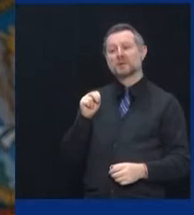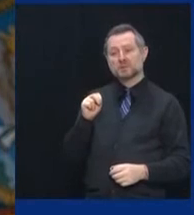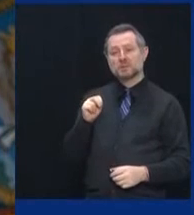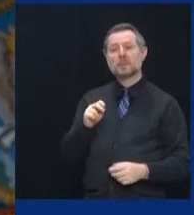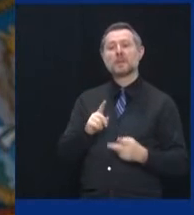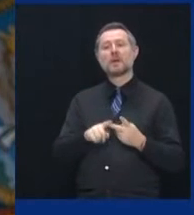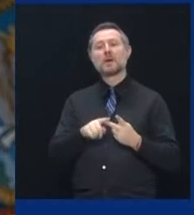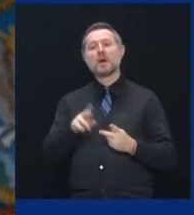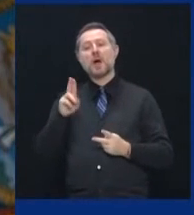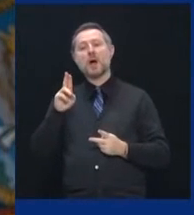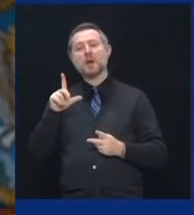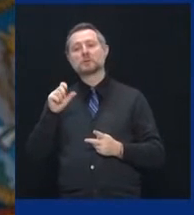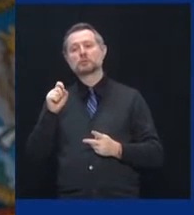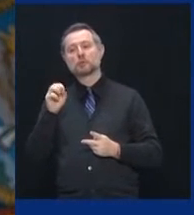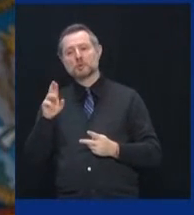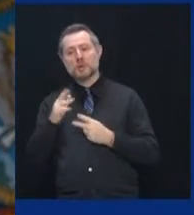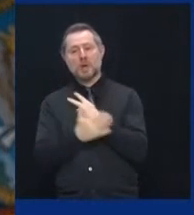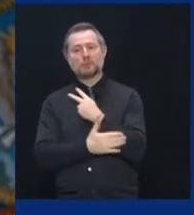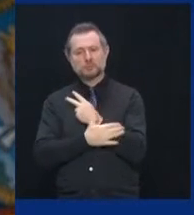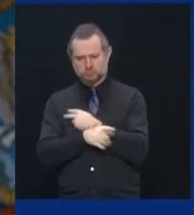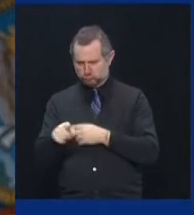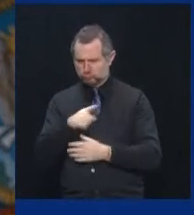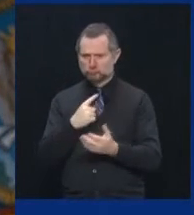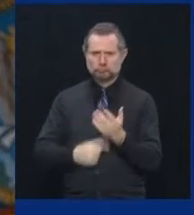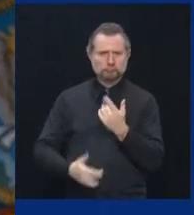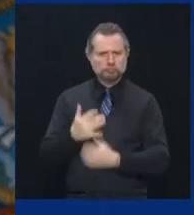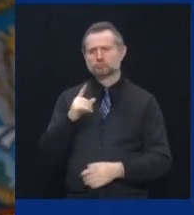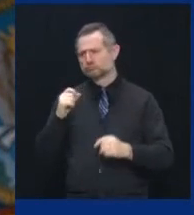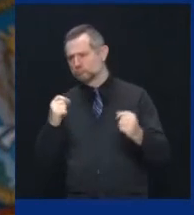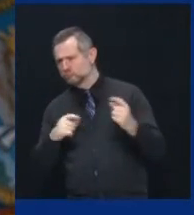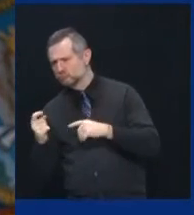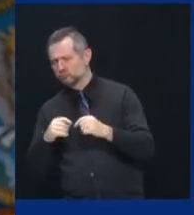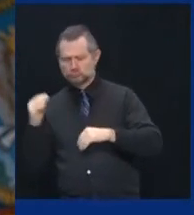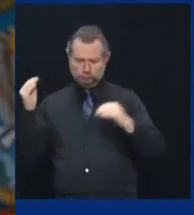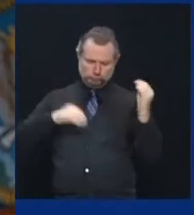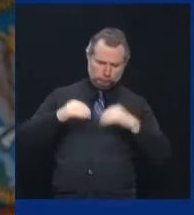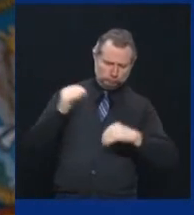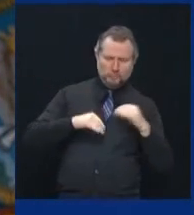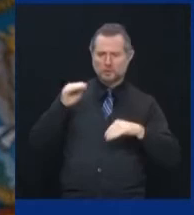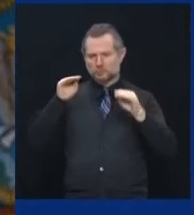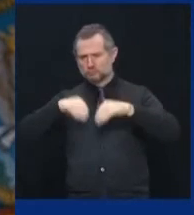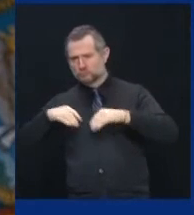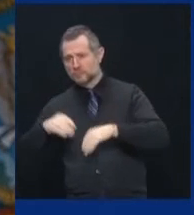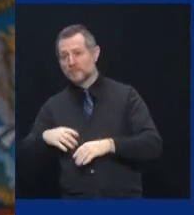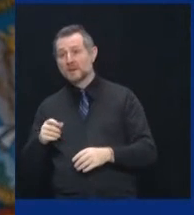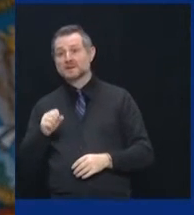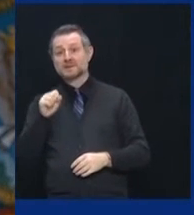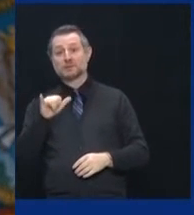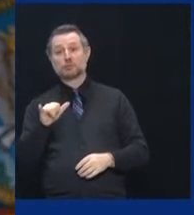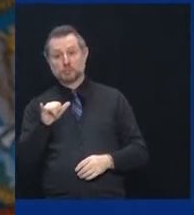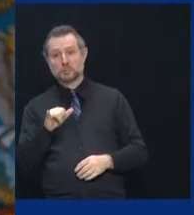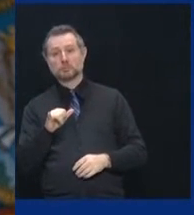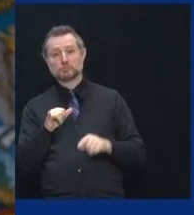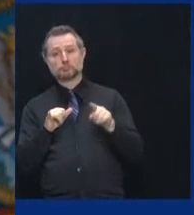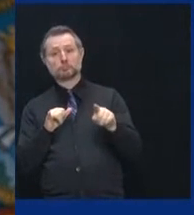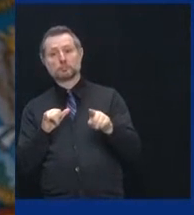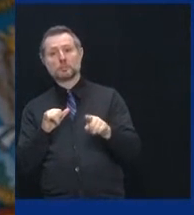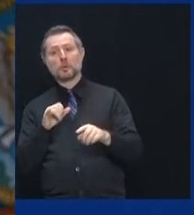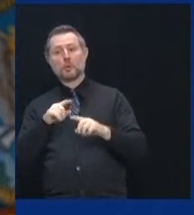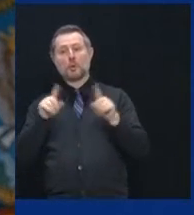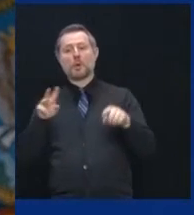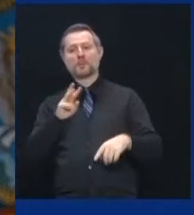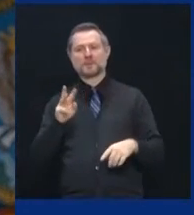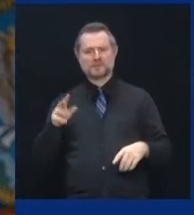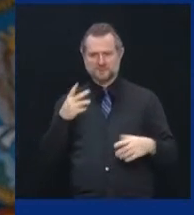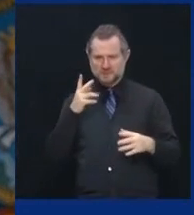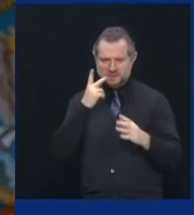using listening sessions and surveys to increase participation. Syracuse launched the Citizen Dashboard to track development